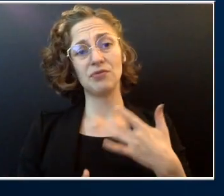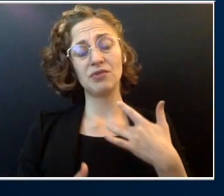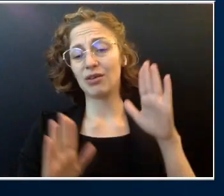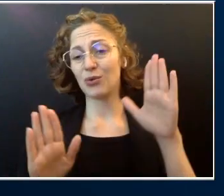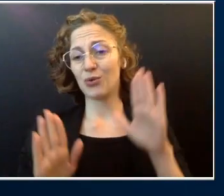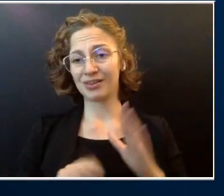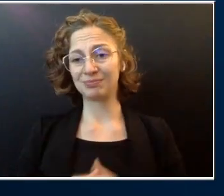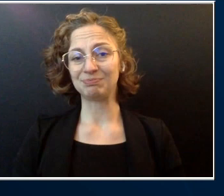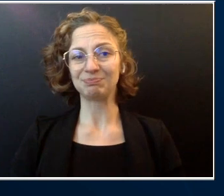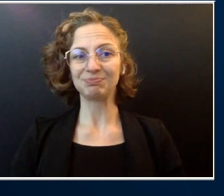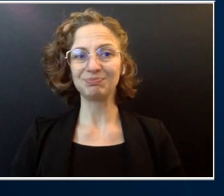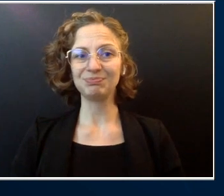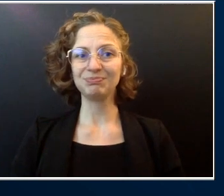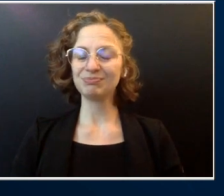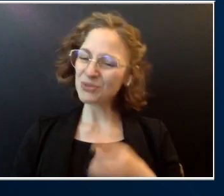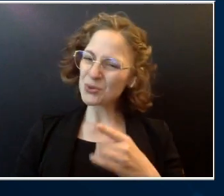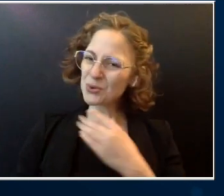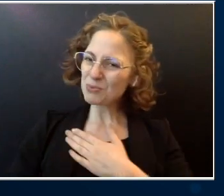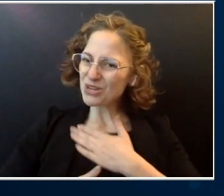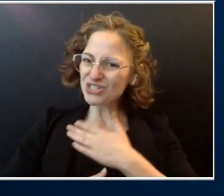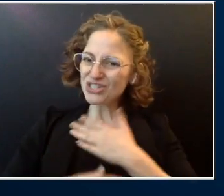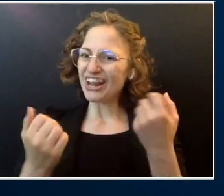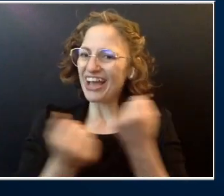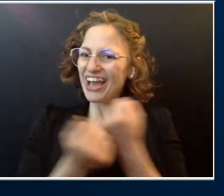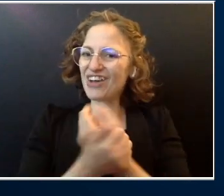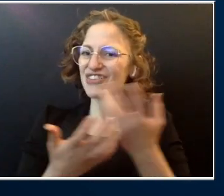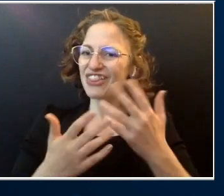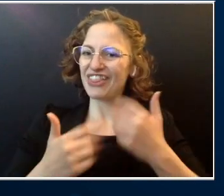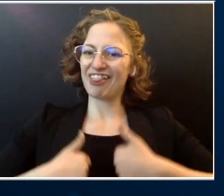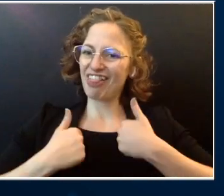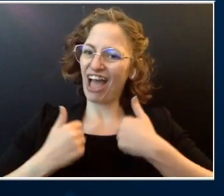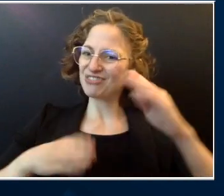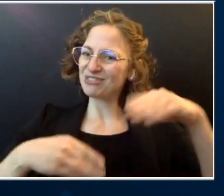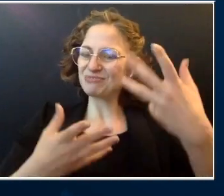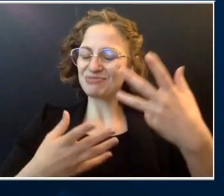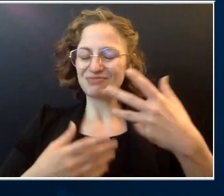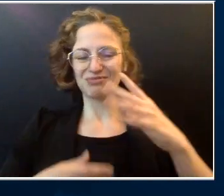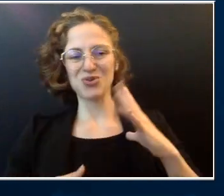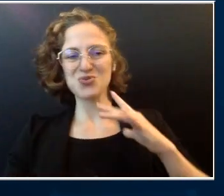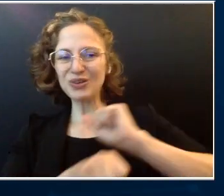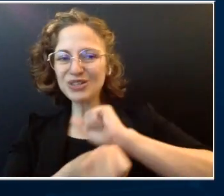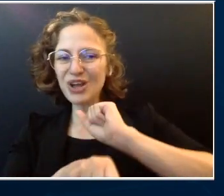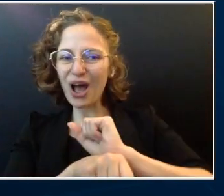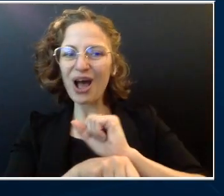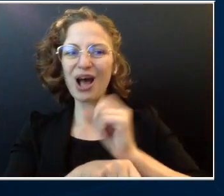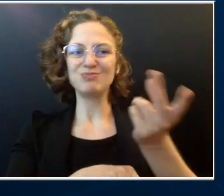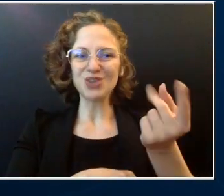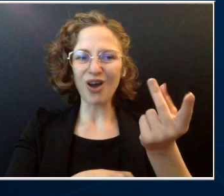the things life is offering. Yeah, cool job, a dog, a place to live, just gratitude, it sounds like.